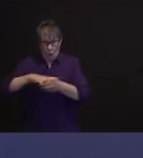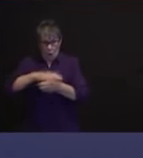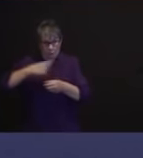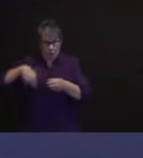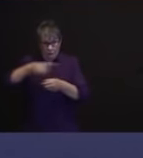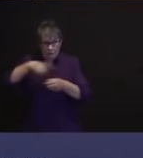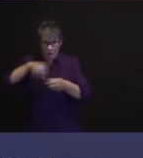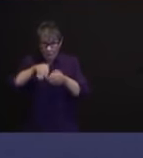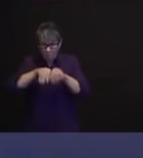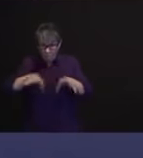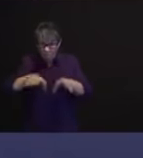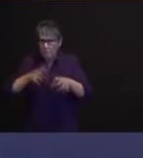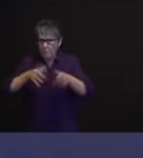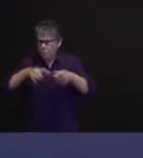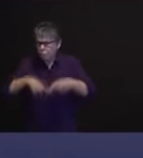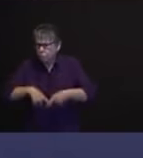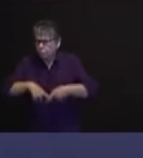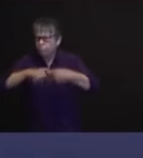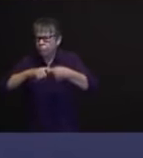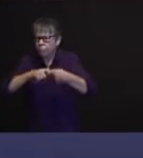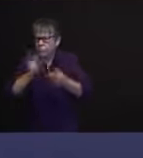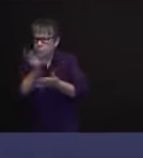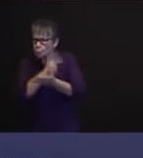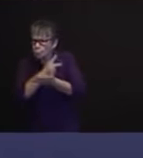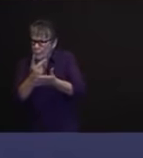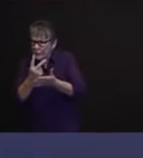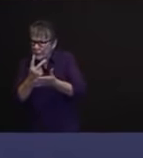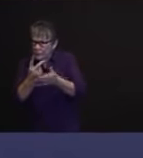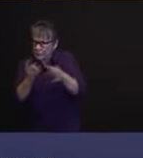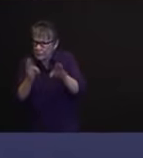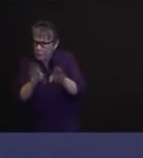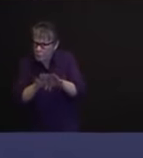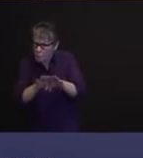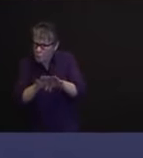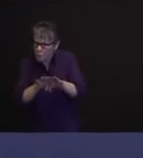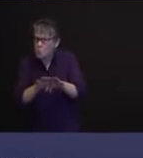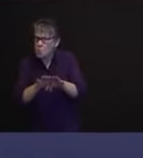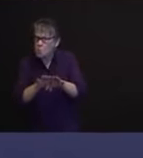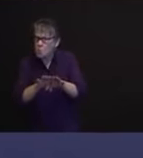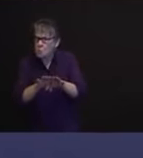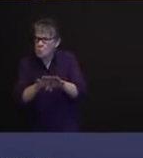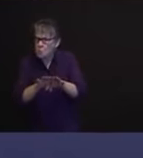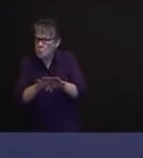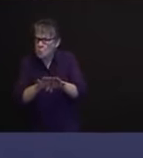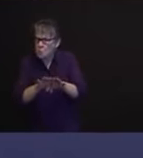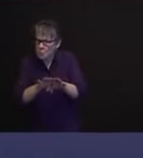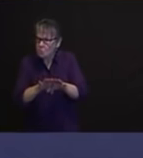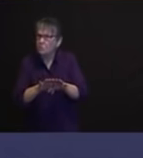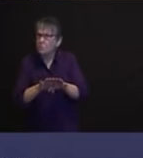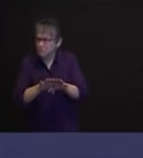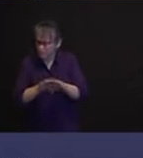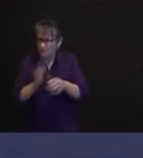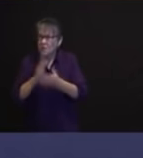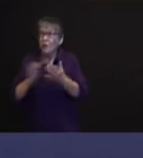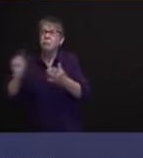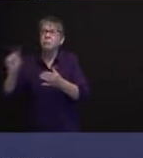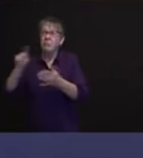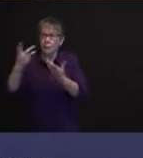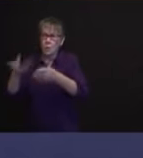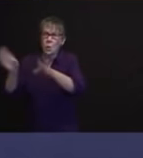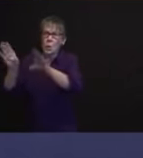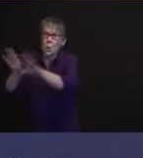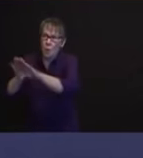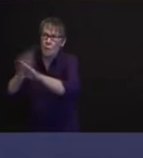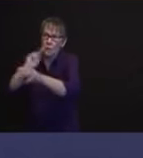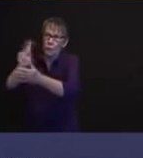are doing that, but for the most part, the experience, again, not stress-free by any means, has been well